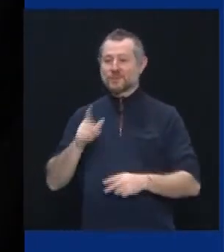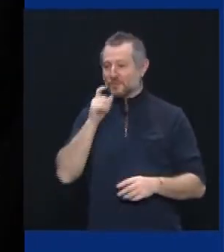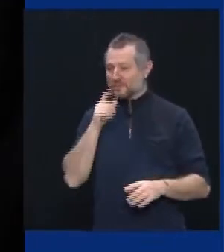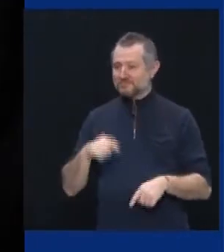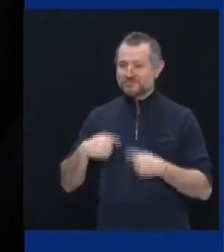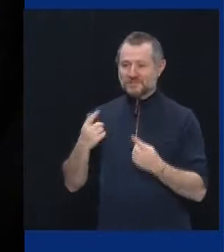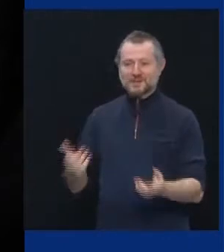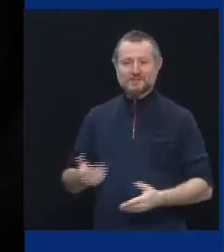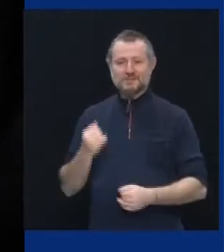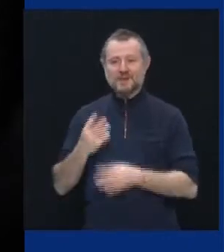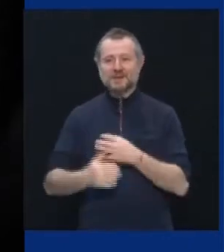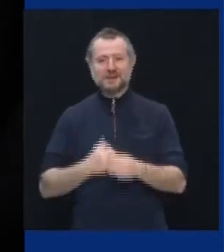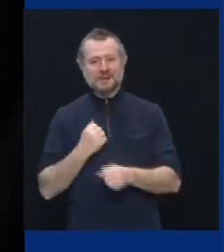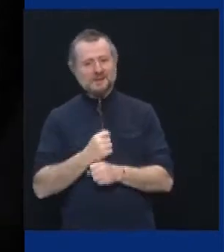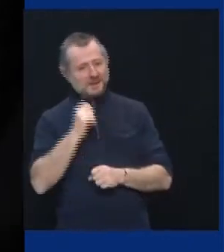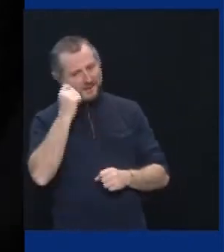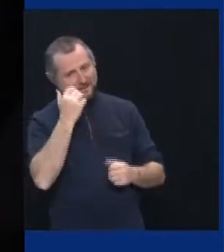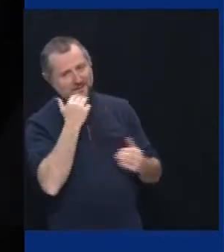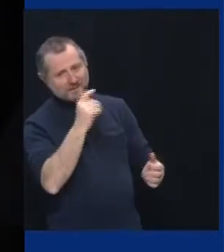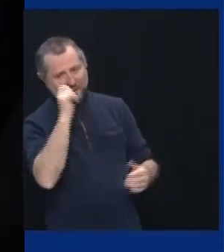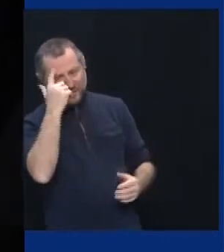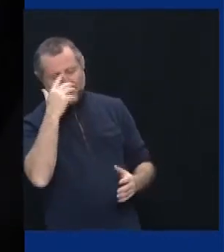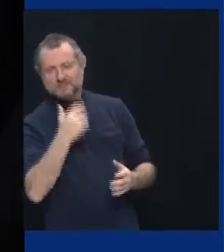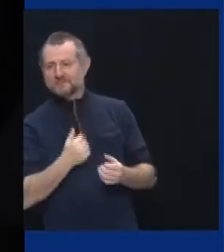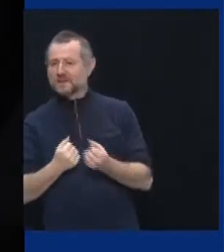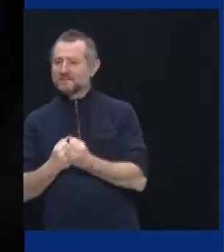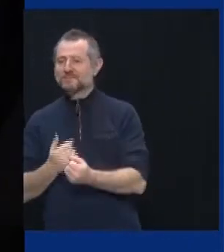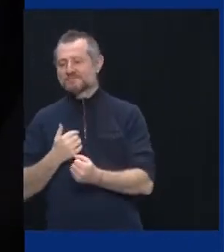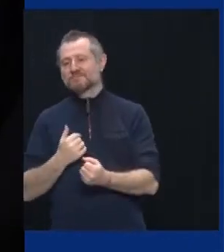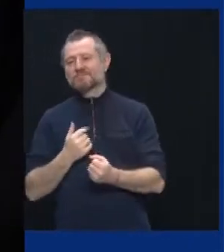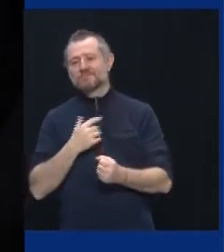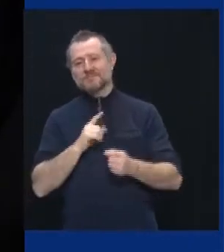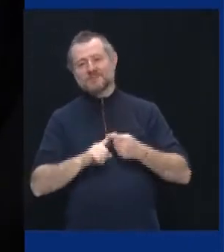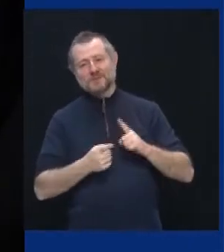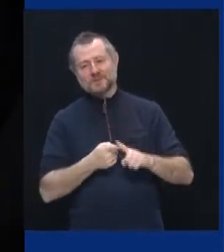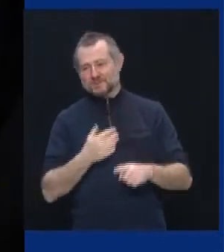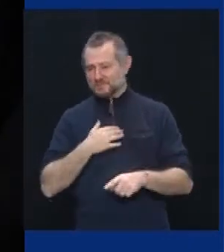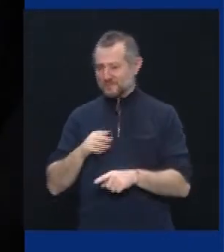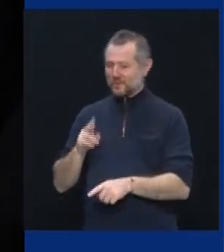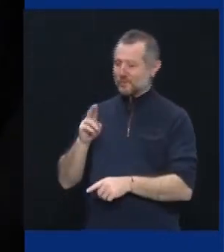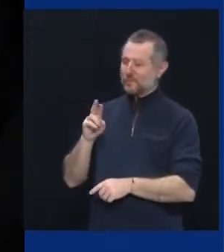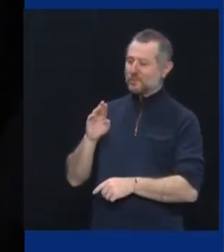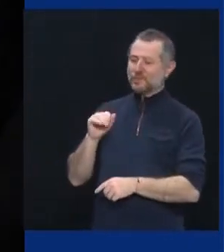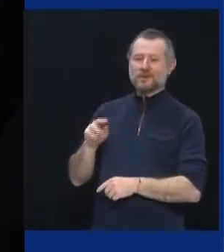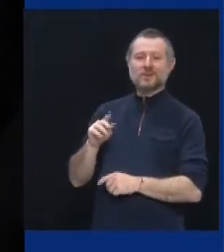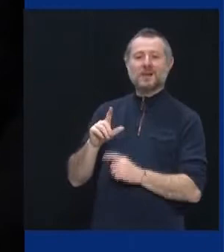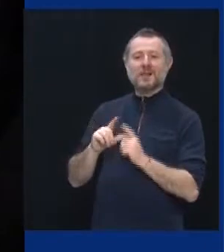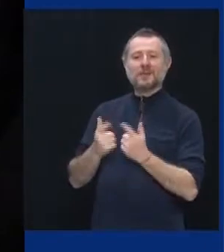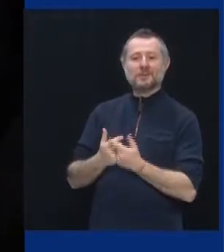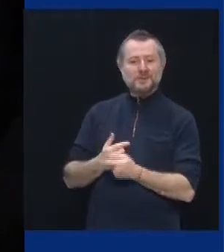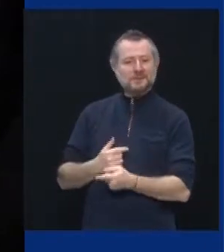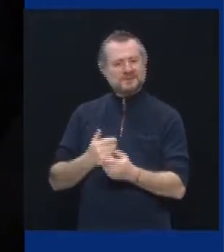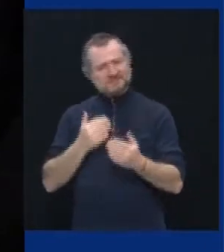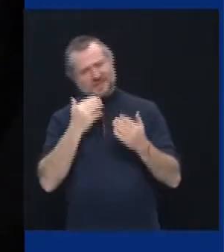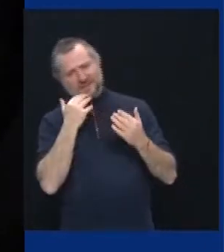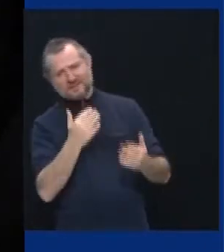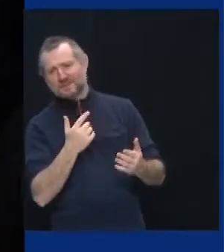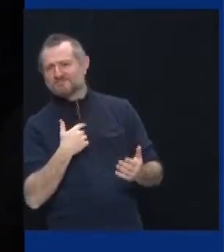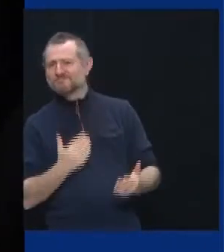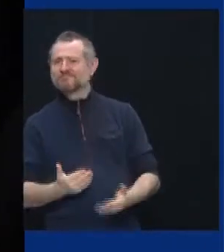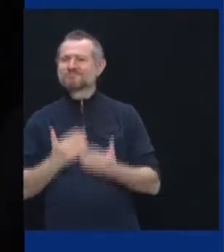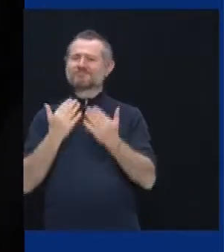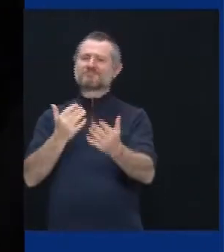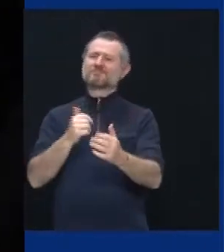Urban League. Thank you for signing on to the legislation that we passed in both the Assembly and the